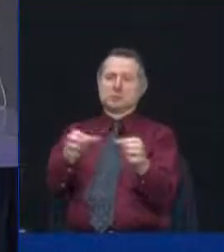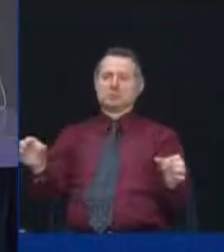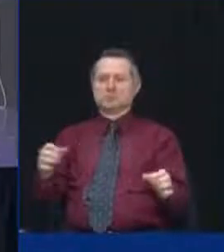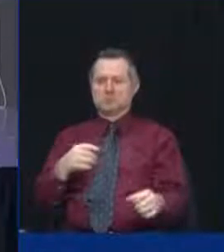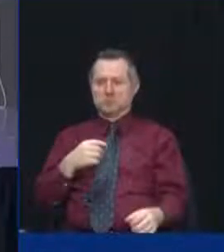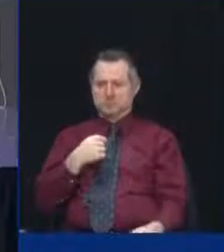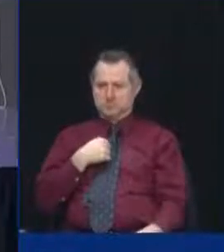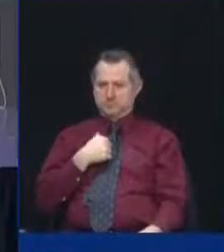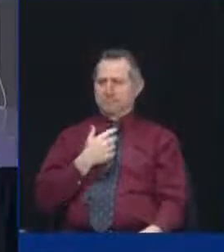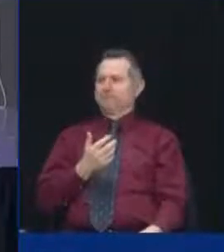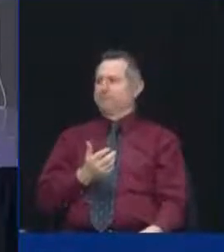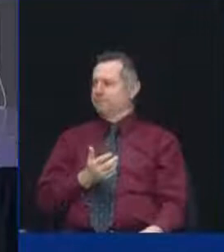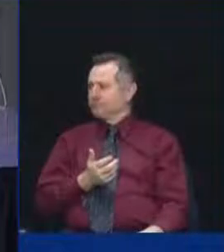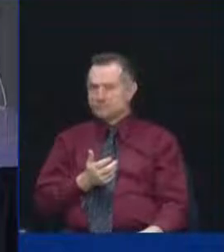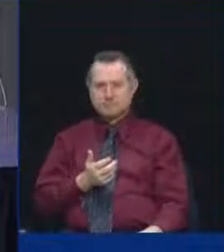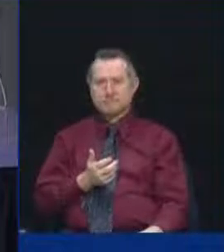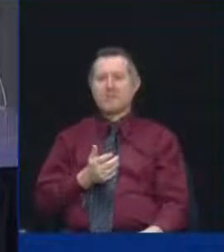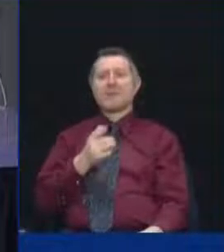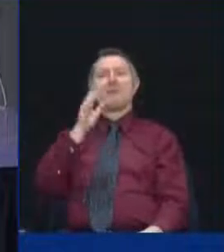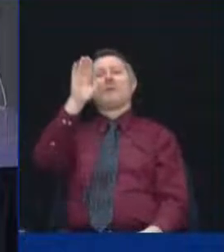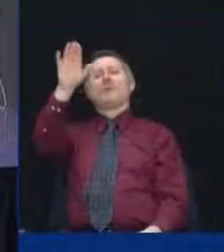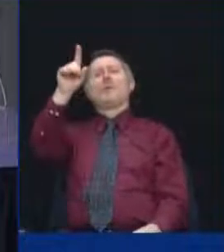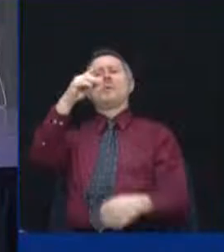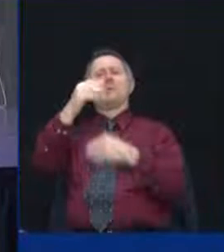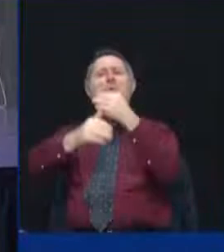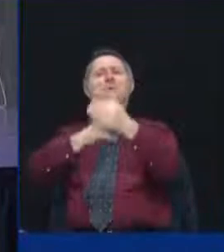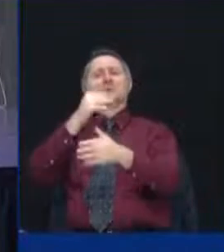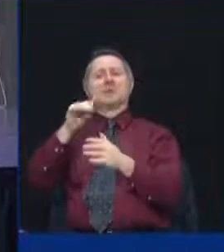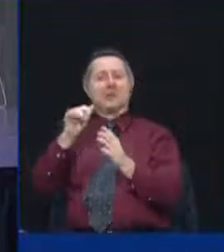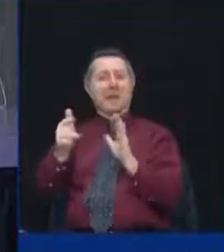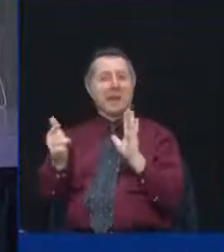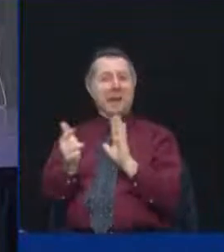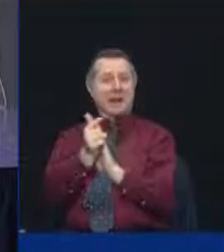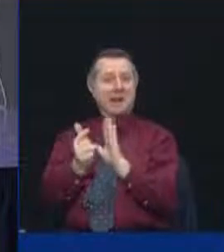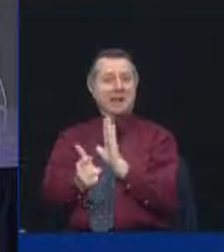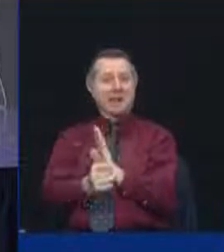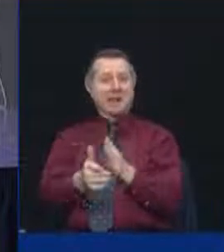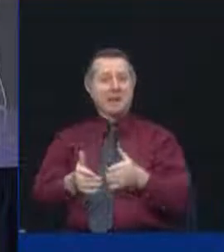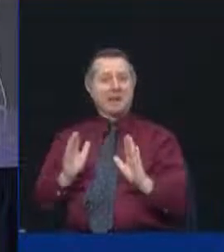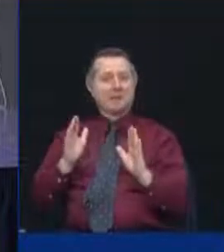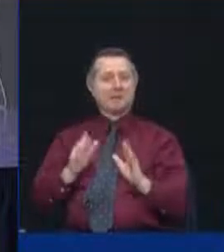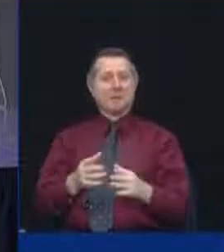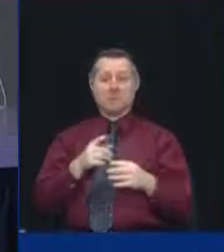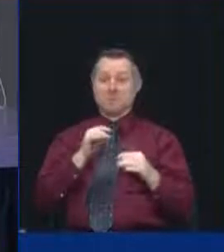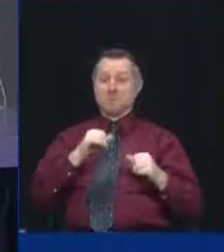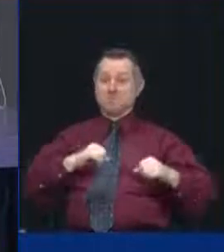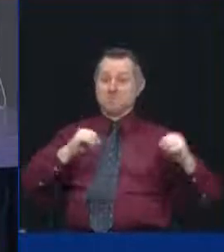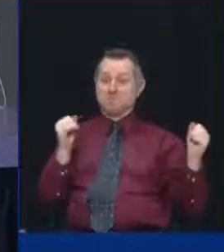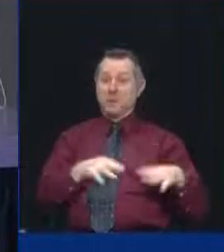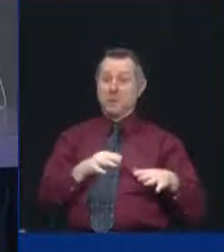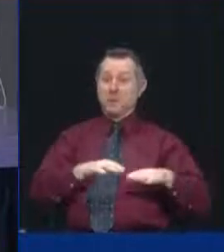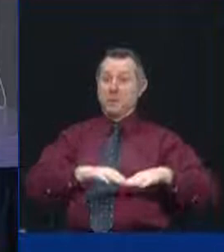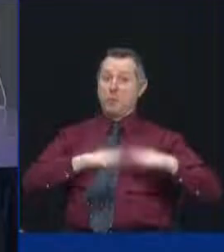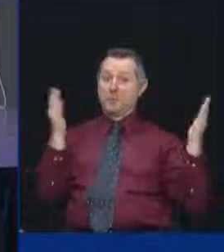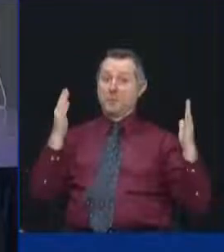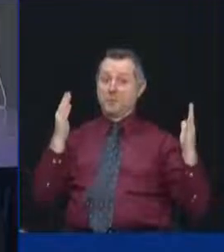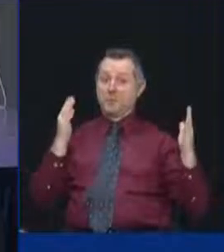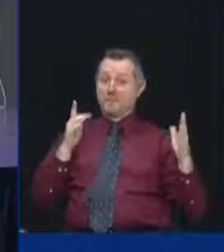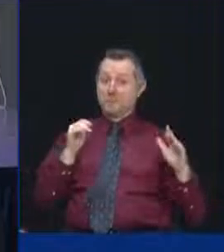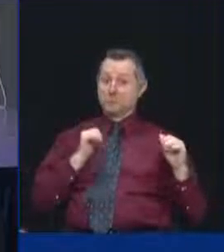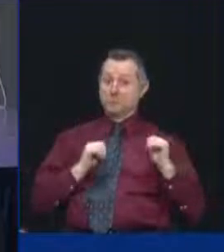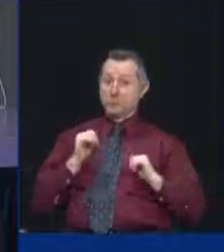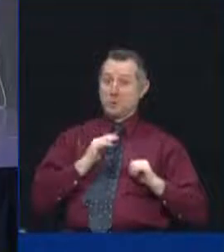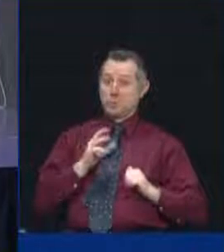ensure that this is legal, and once we open Broadway, for instance, once we have possibly a similar sort of